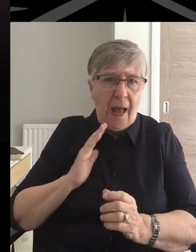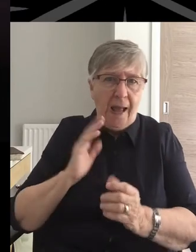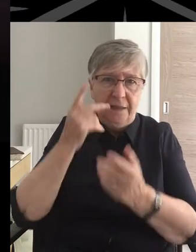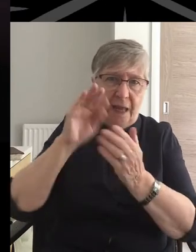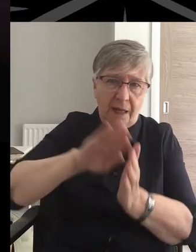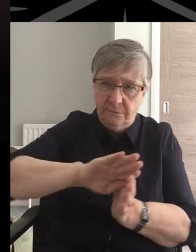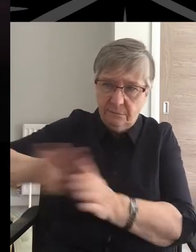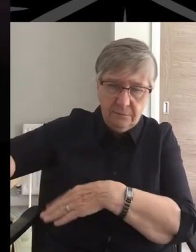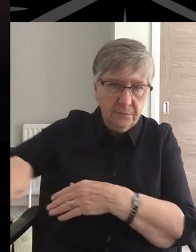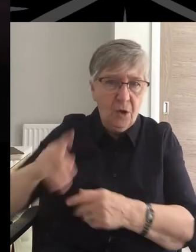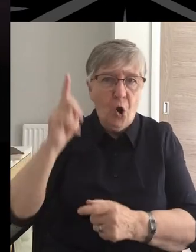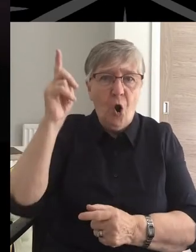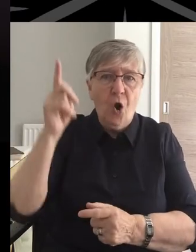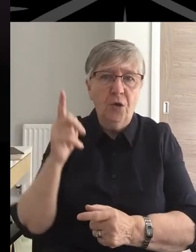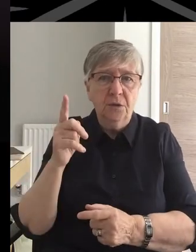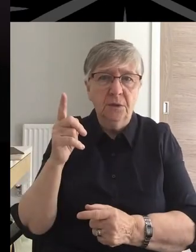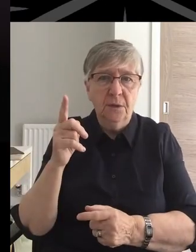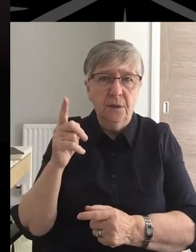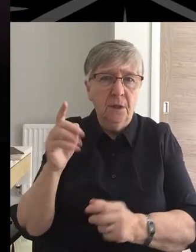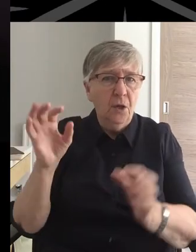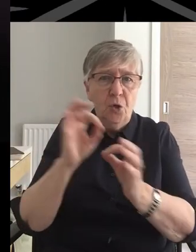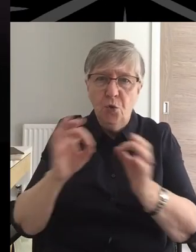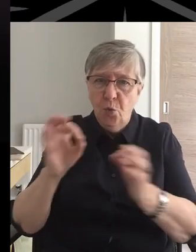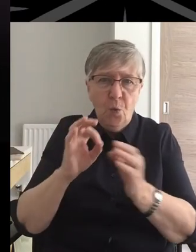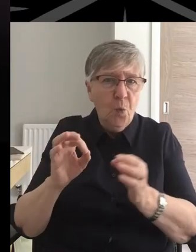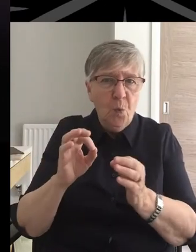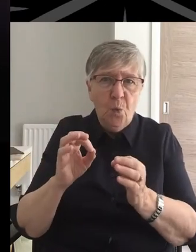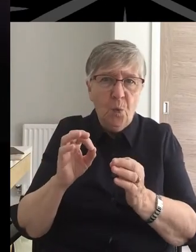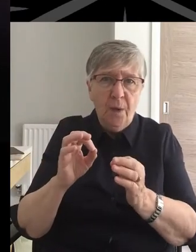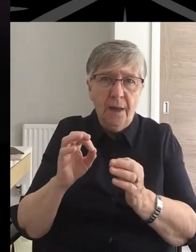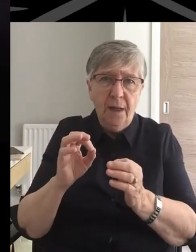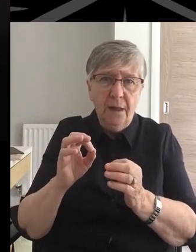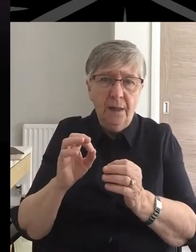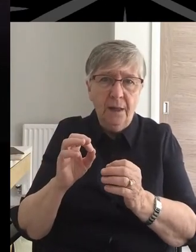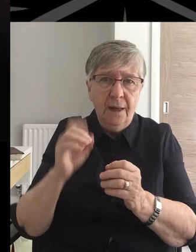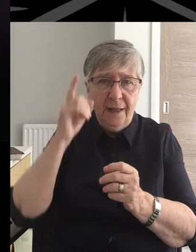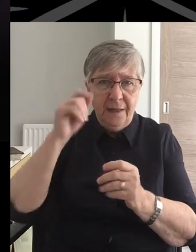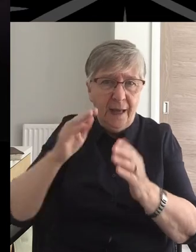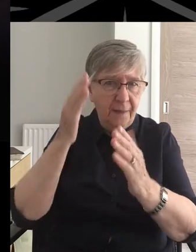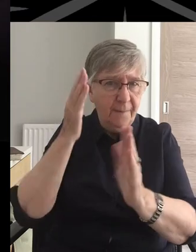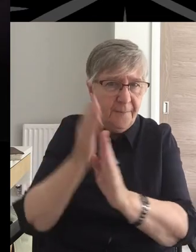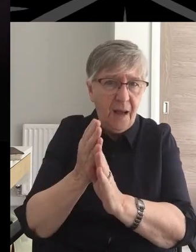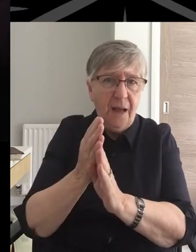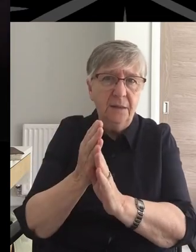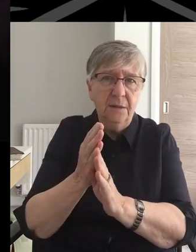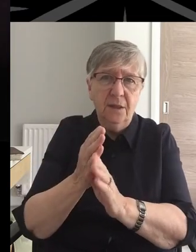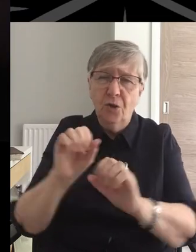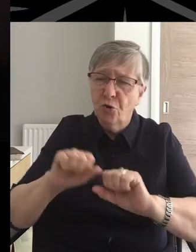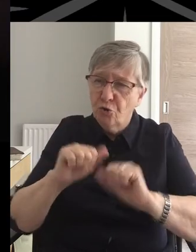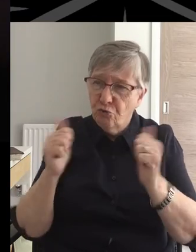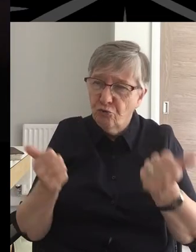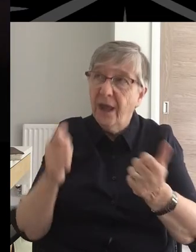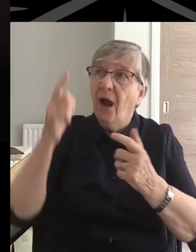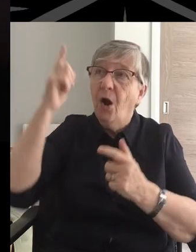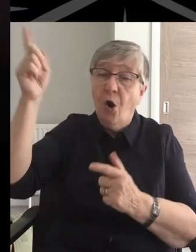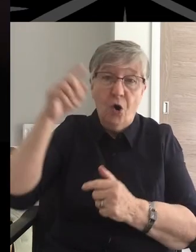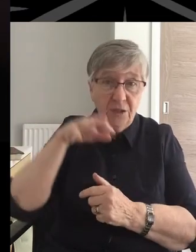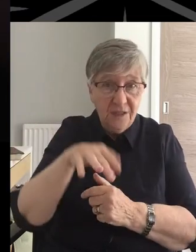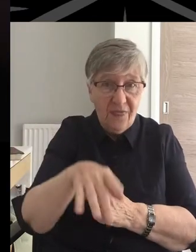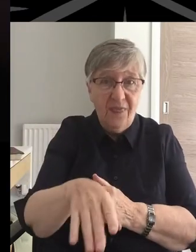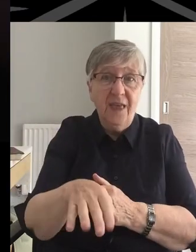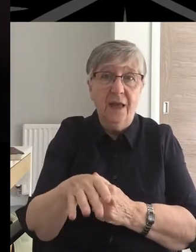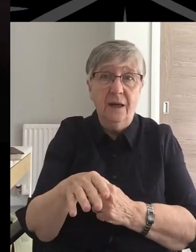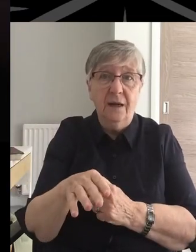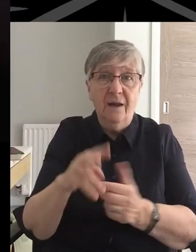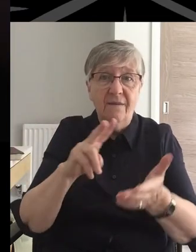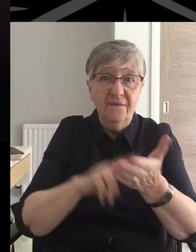away or keep him out. Nowhere is barred to the throne chariot of this God, this great God, there.